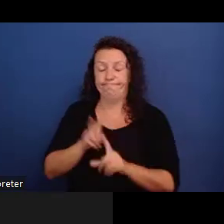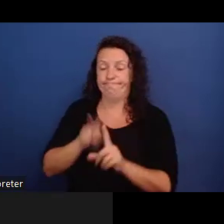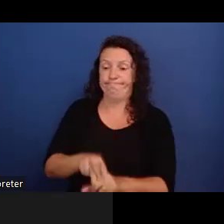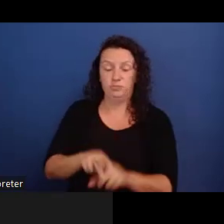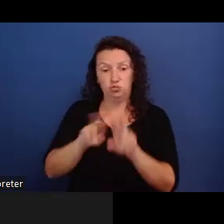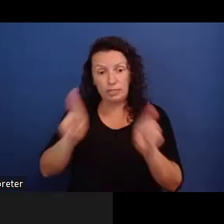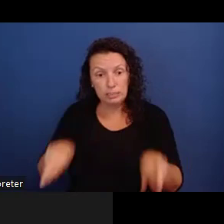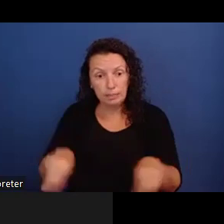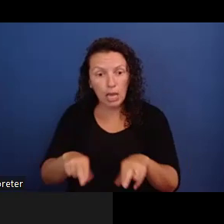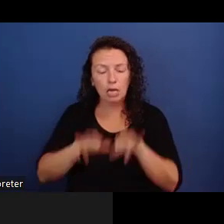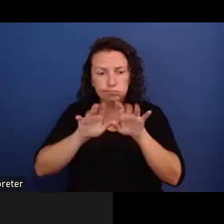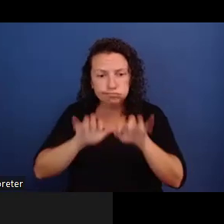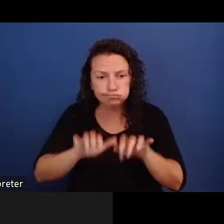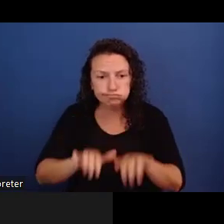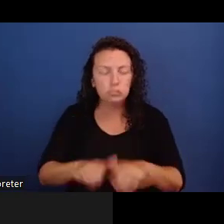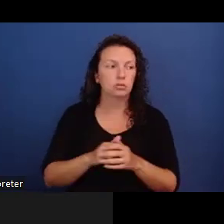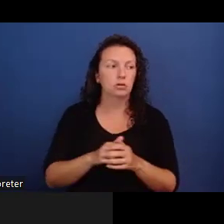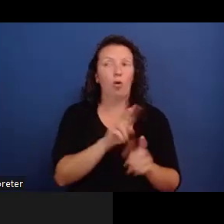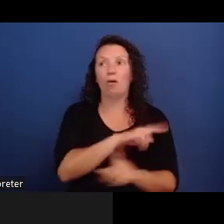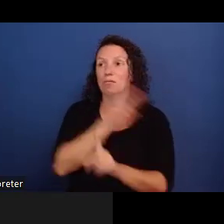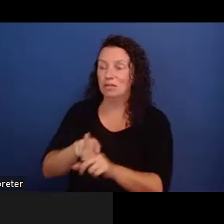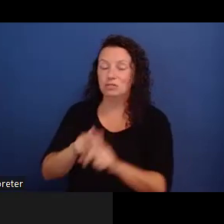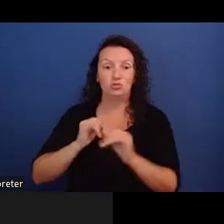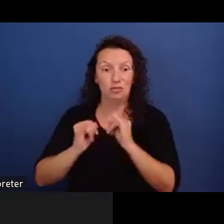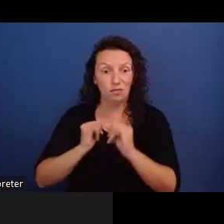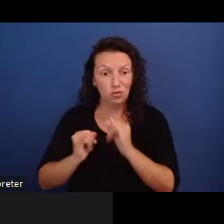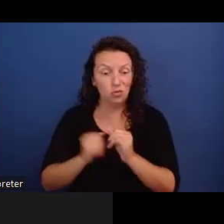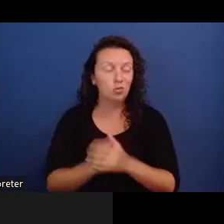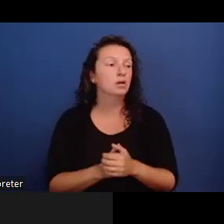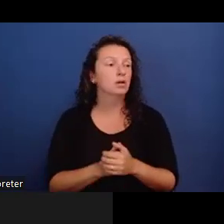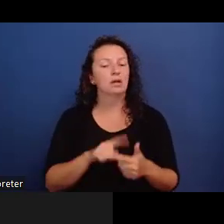on a roadmap to success.